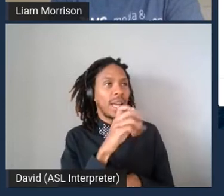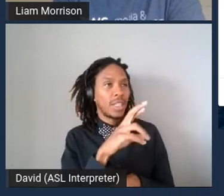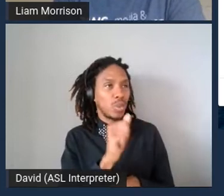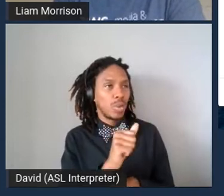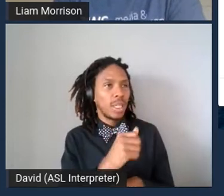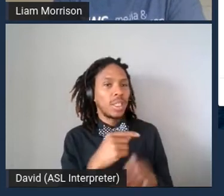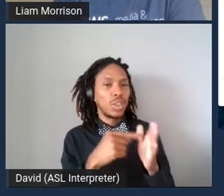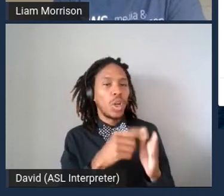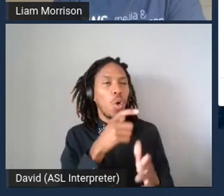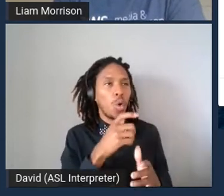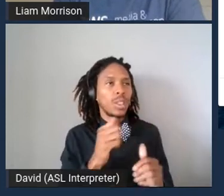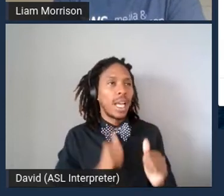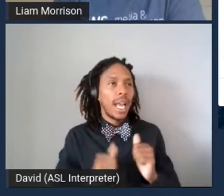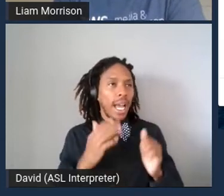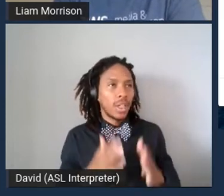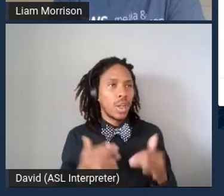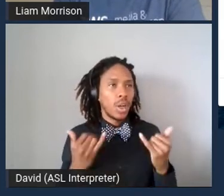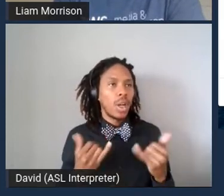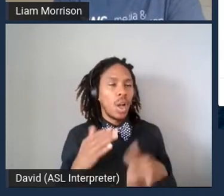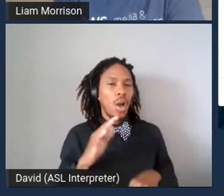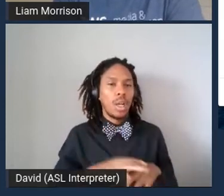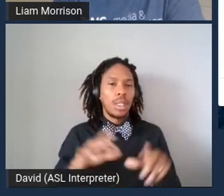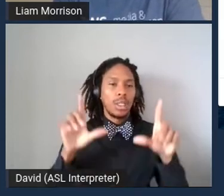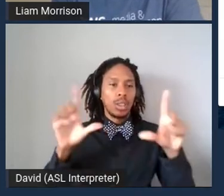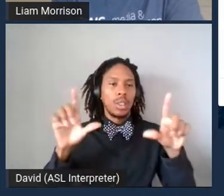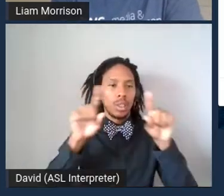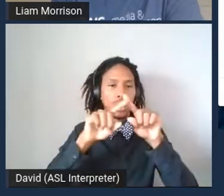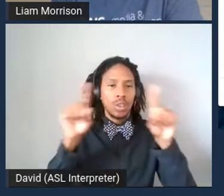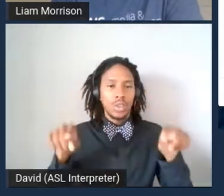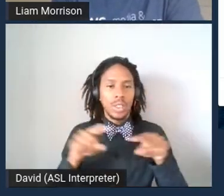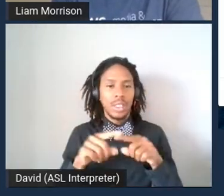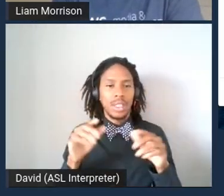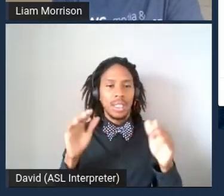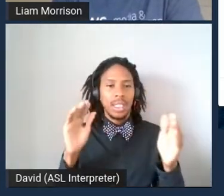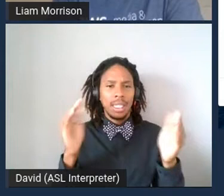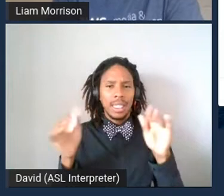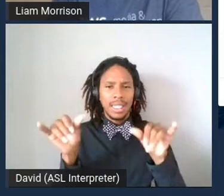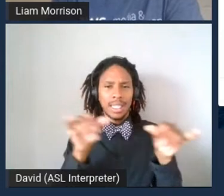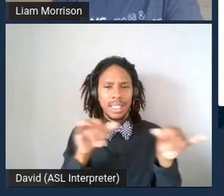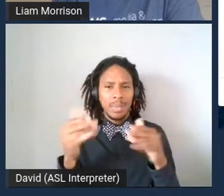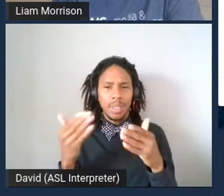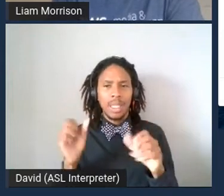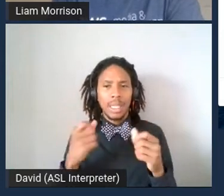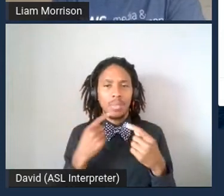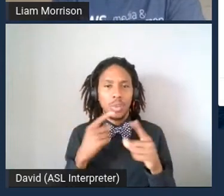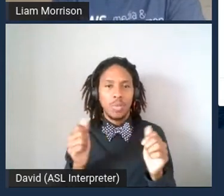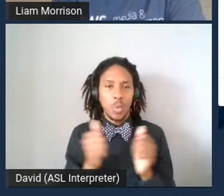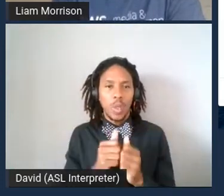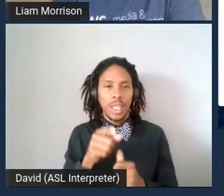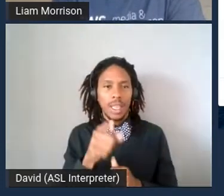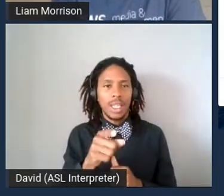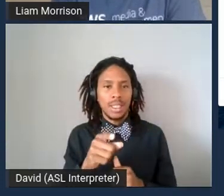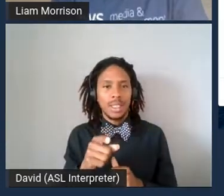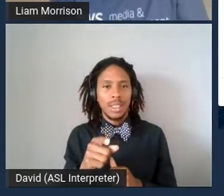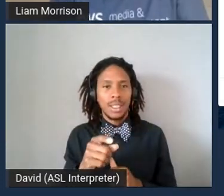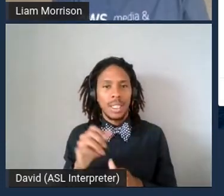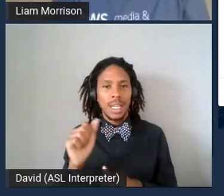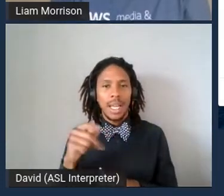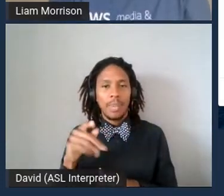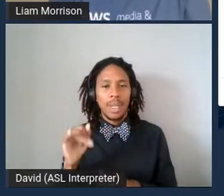who's an actor currently on the screen. The similar thing or same thing can be achieved with this collection of